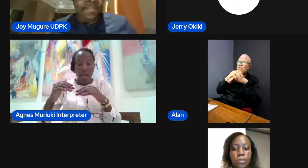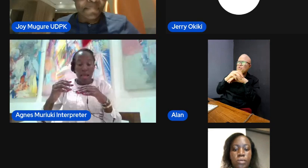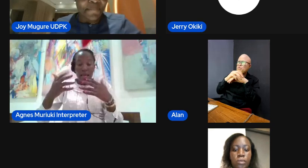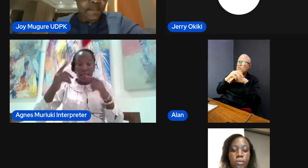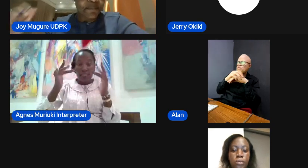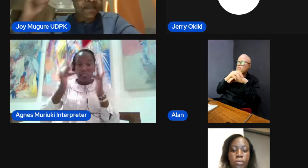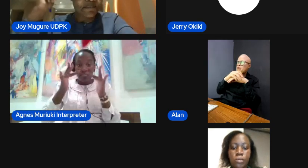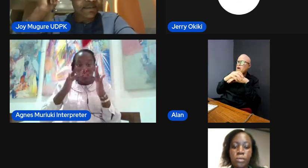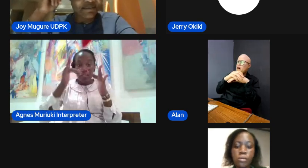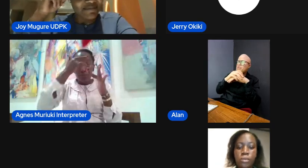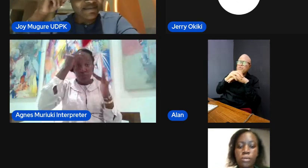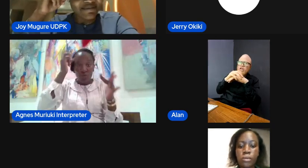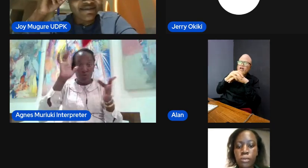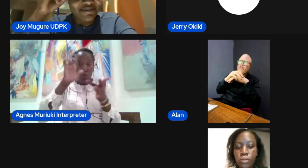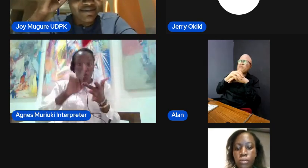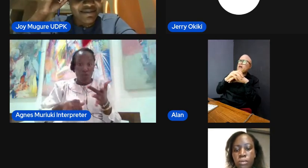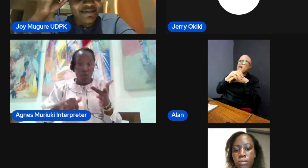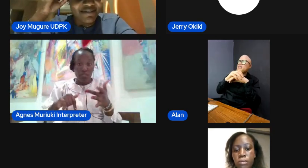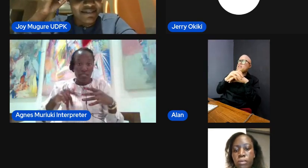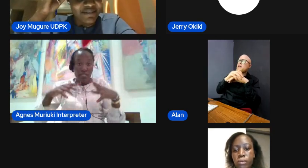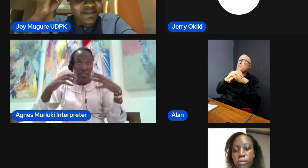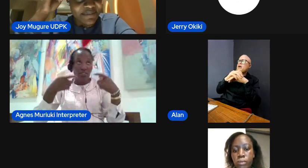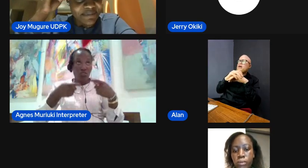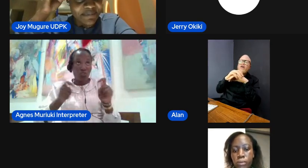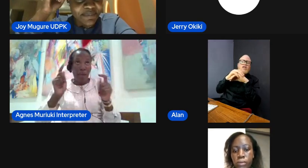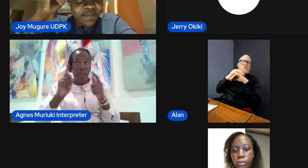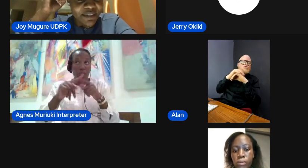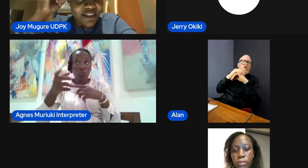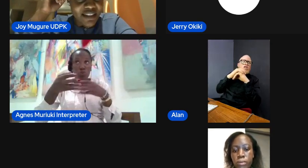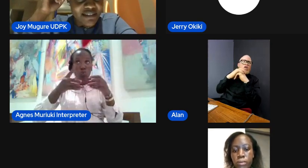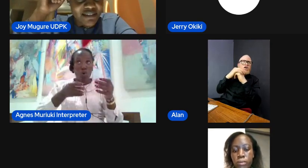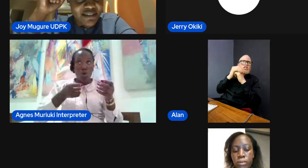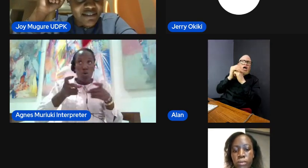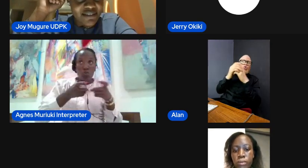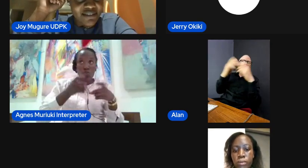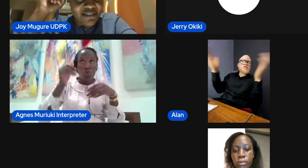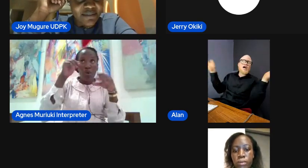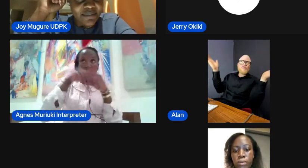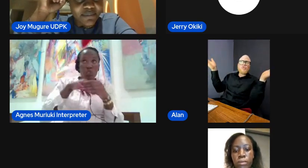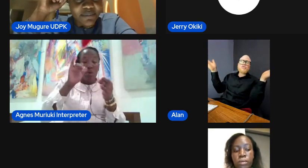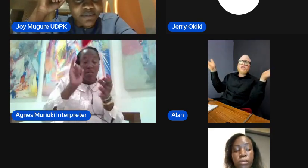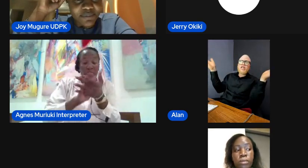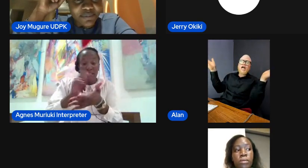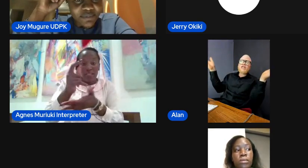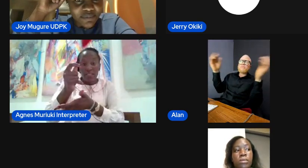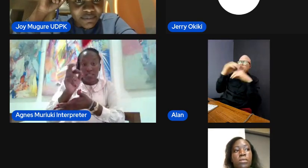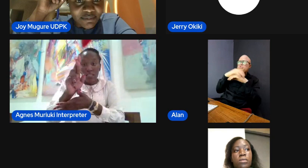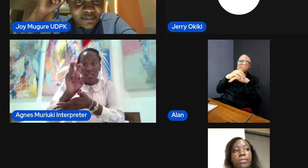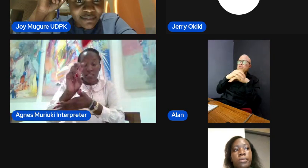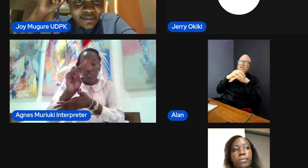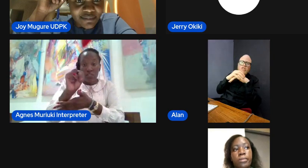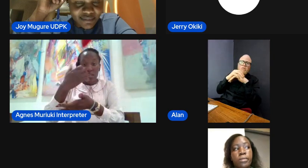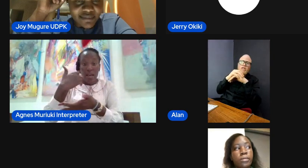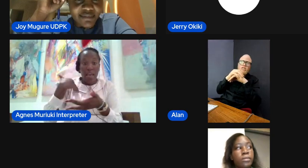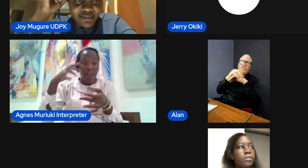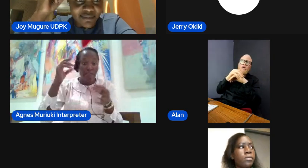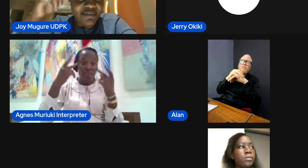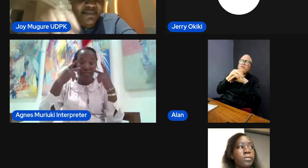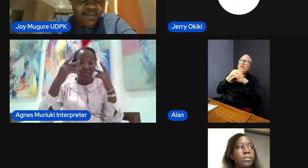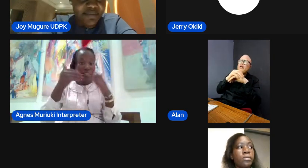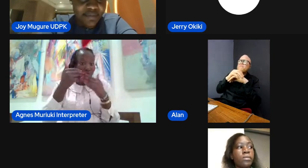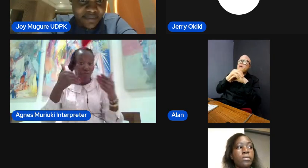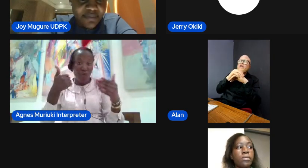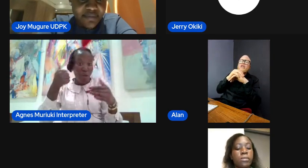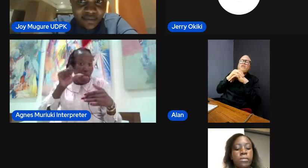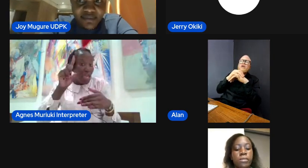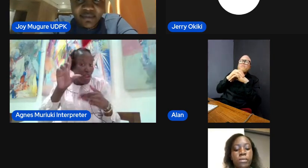able to drive, and that is a trend that I honestly have not seen any person with a disability jump